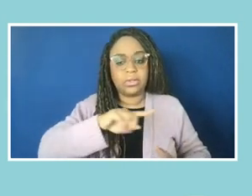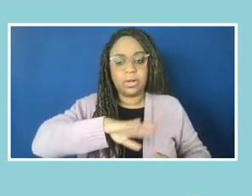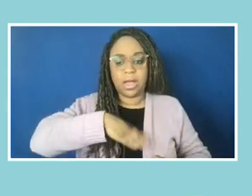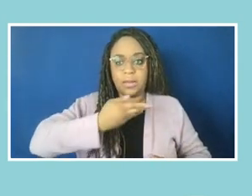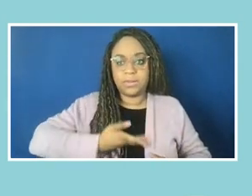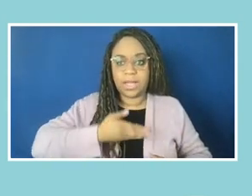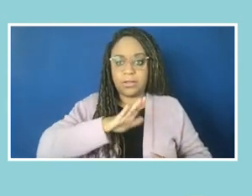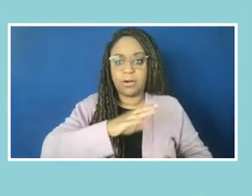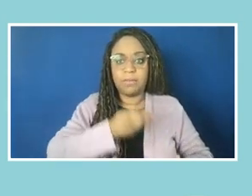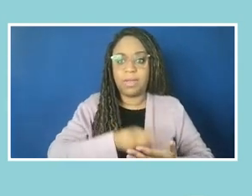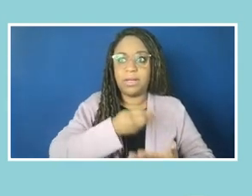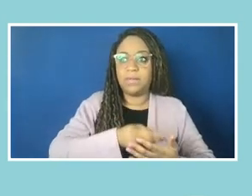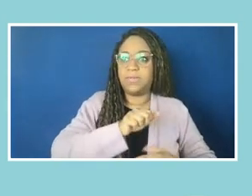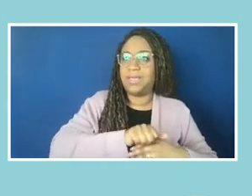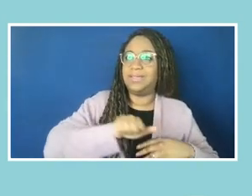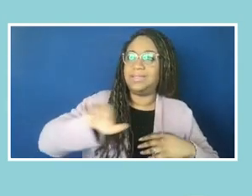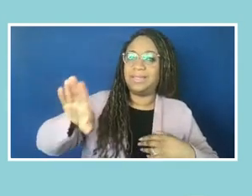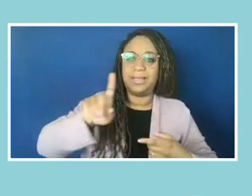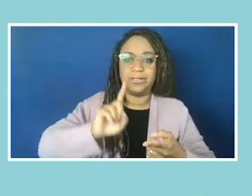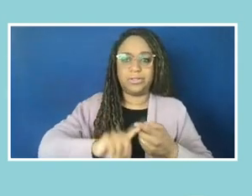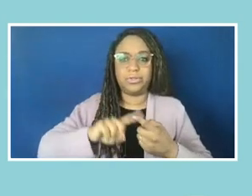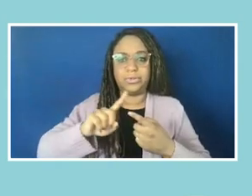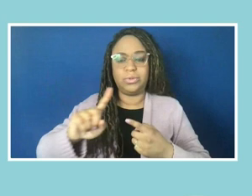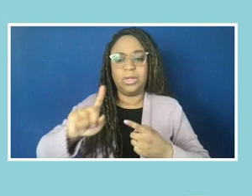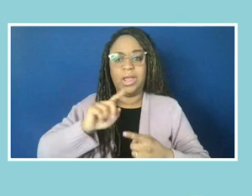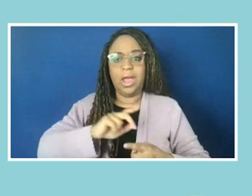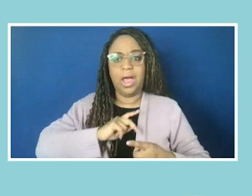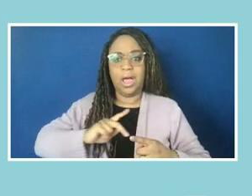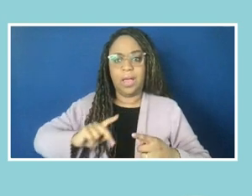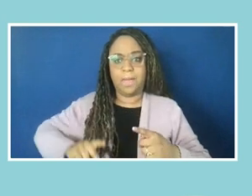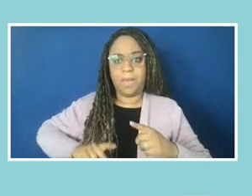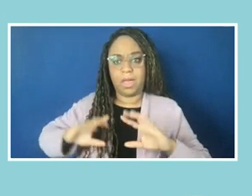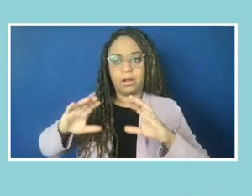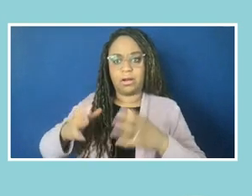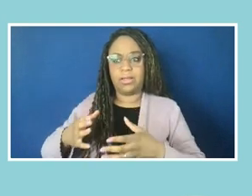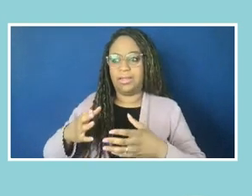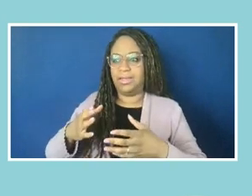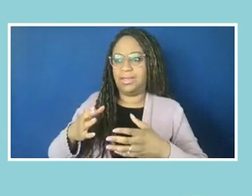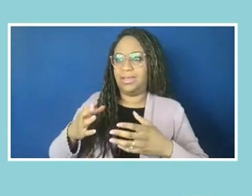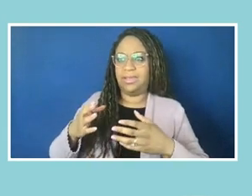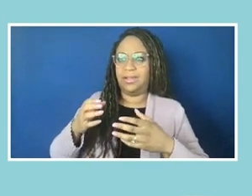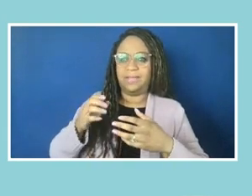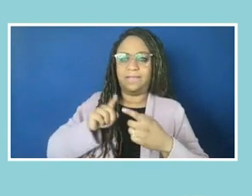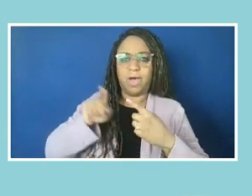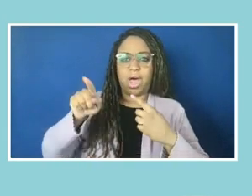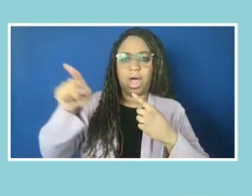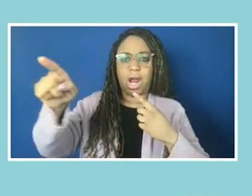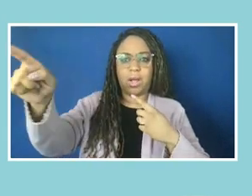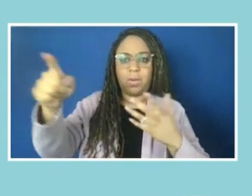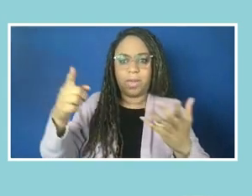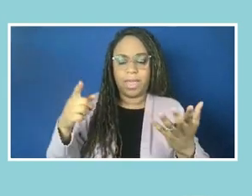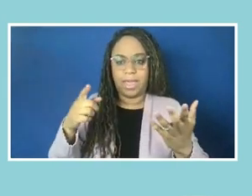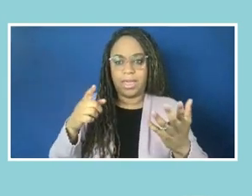have anything to do with what was going on these shores. So along comes Thomas Paine,